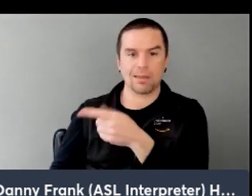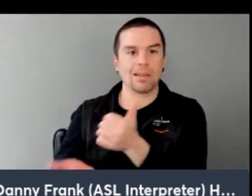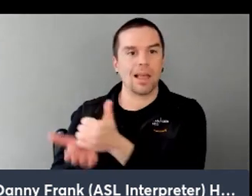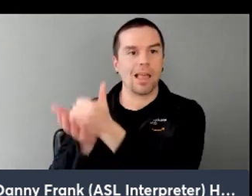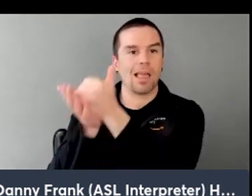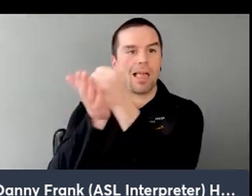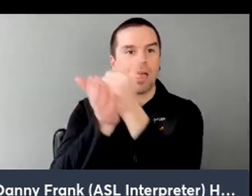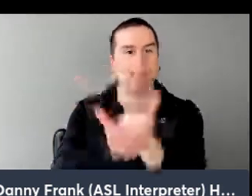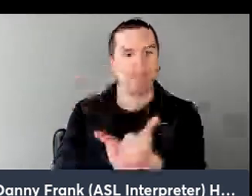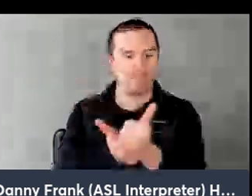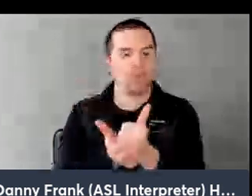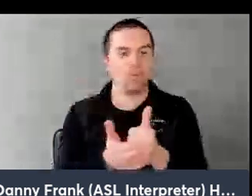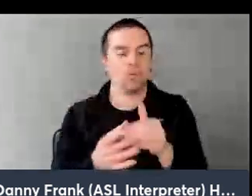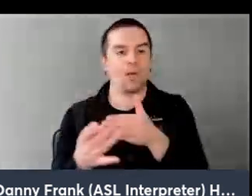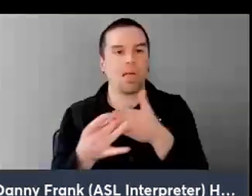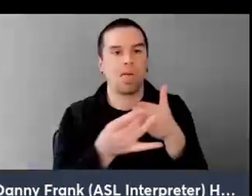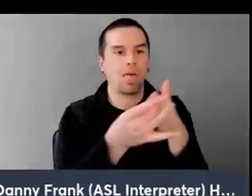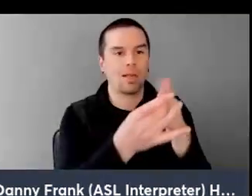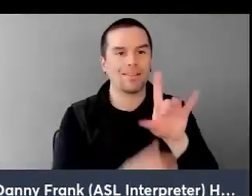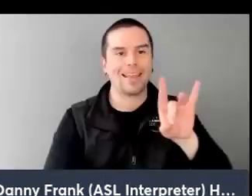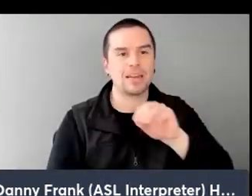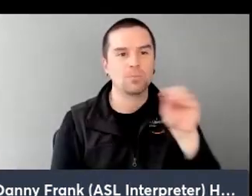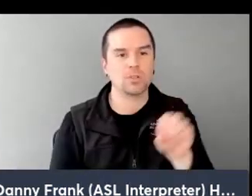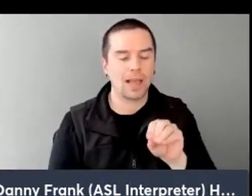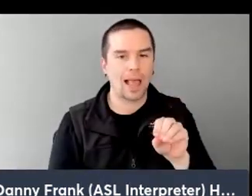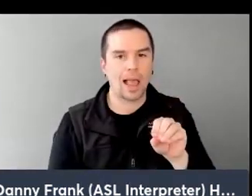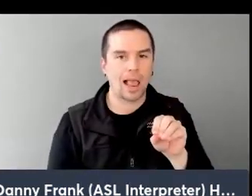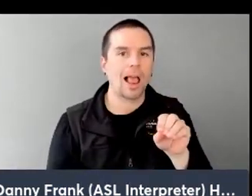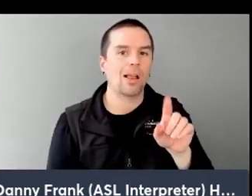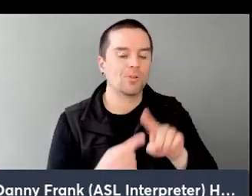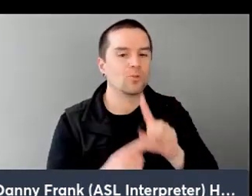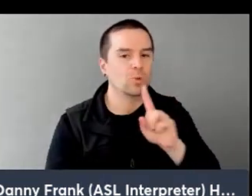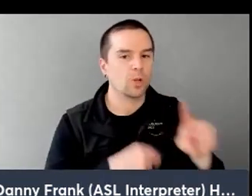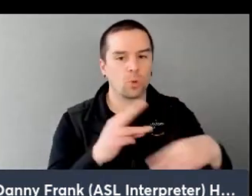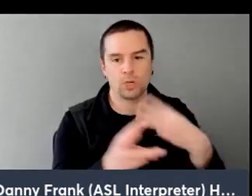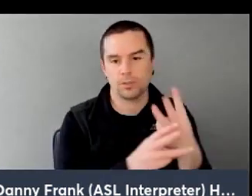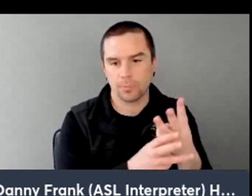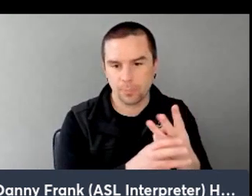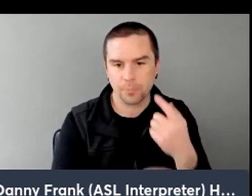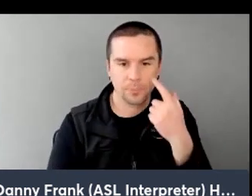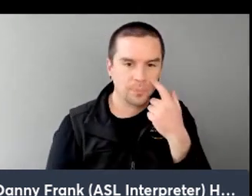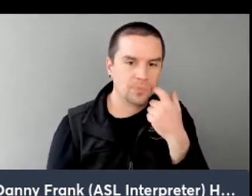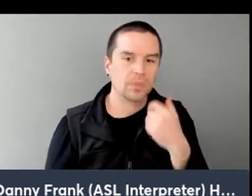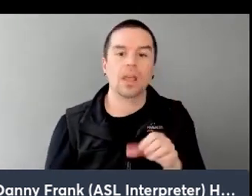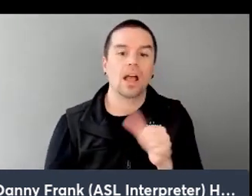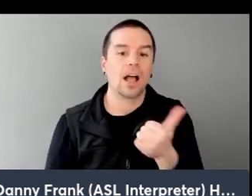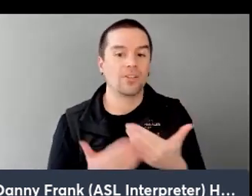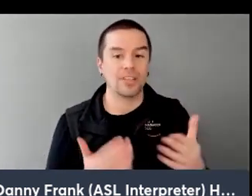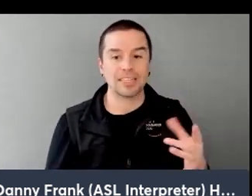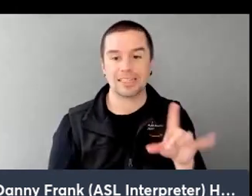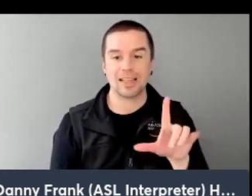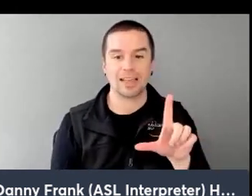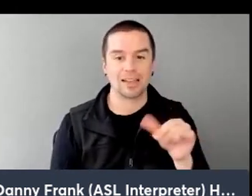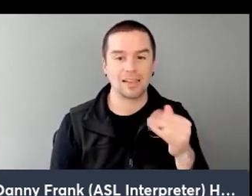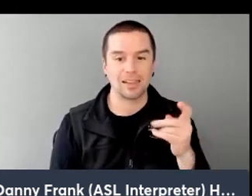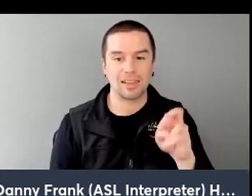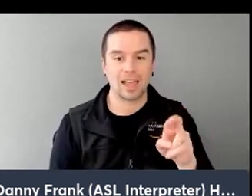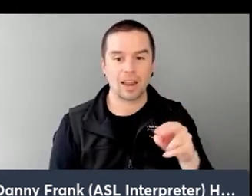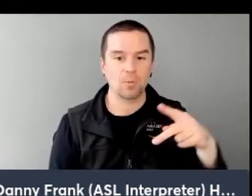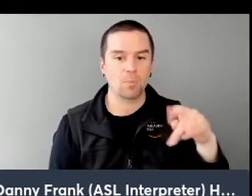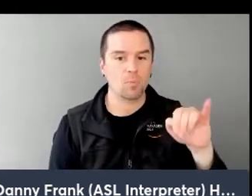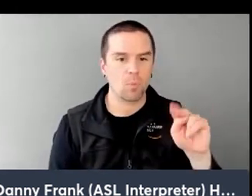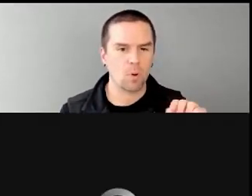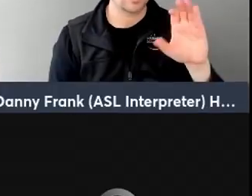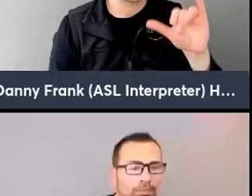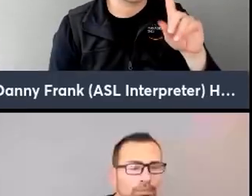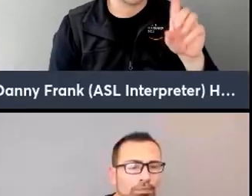way there. And actually, with things like LiDAR point clouds, turns out humans are not great labelers. Yeah,